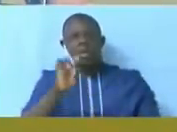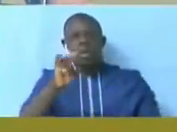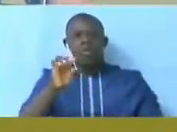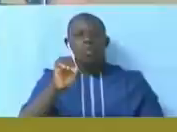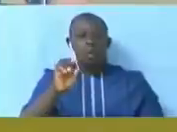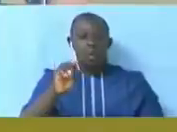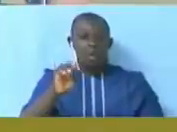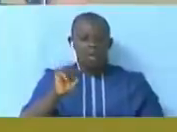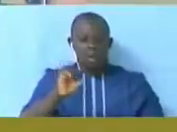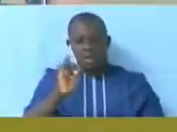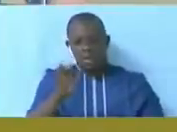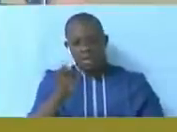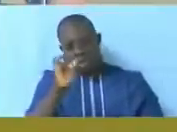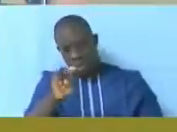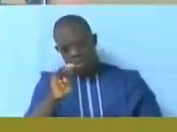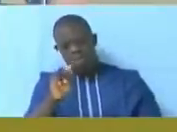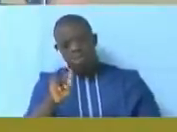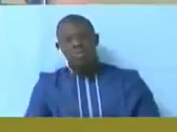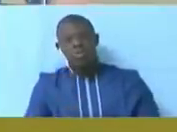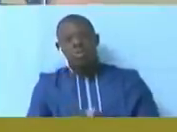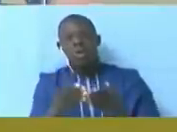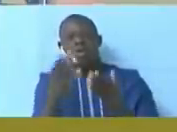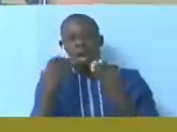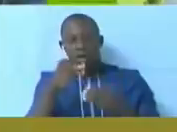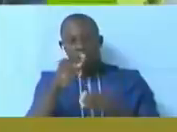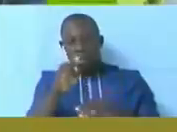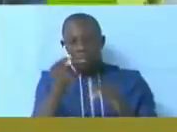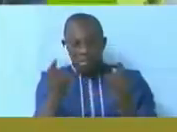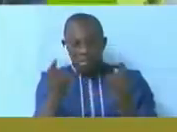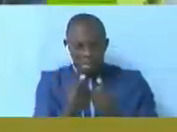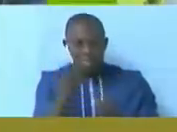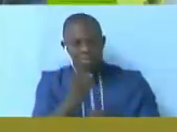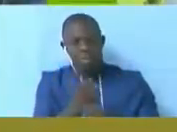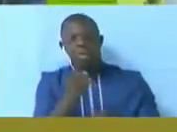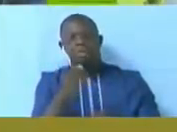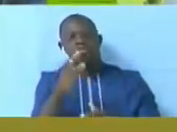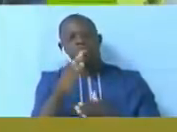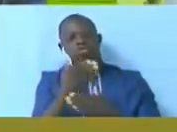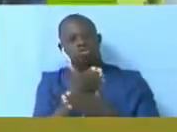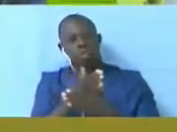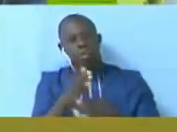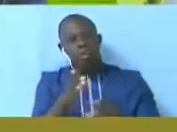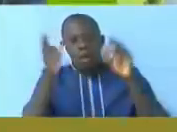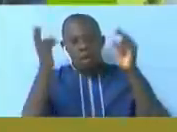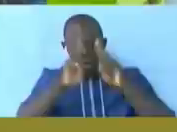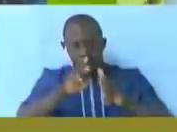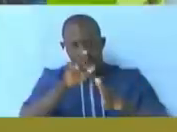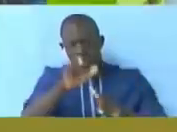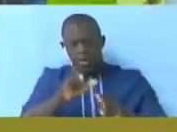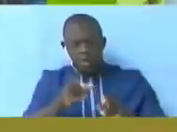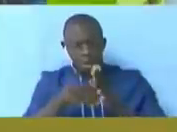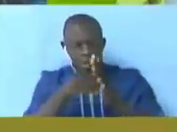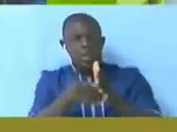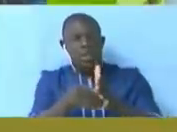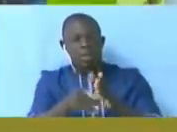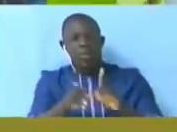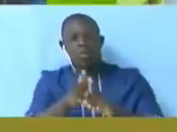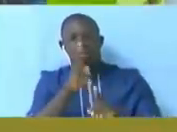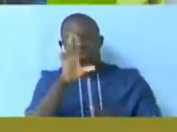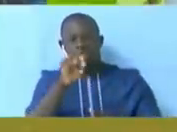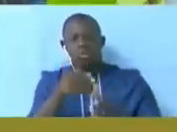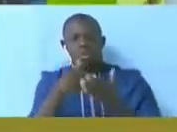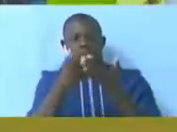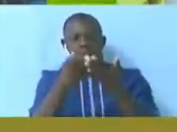giving out their judgment? Silanying akakikeno nyare le naranying kuolbe larin teng kiti telal nying niara kuolbe larin teng ikang